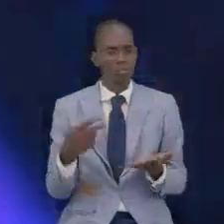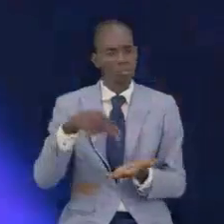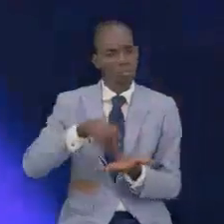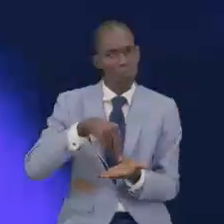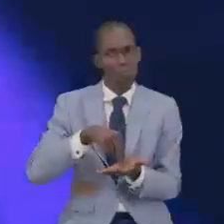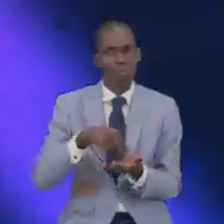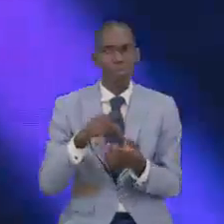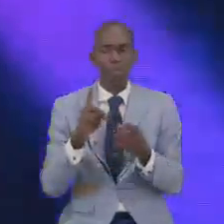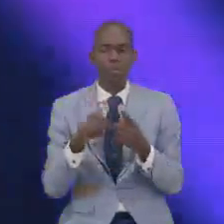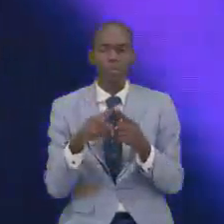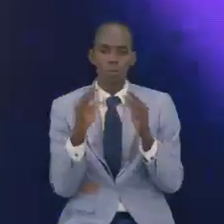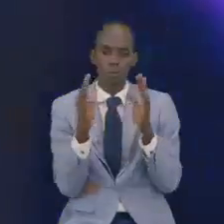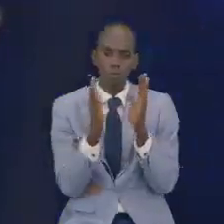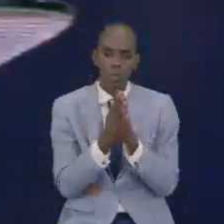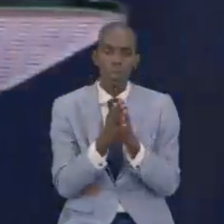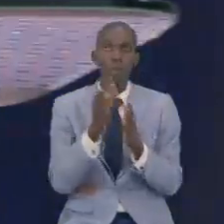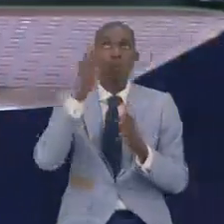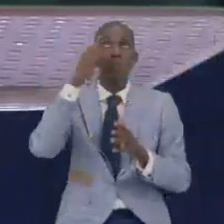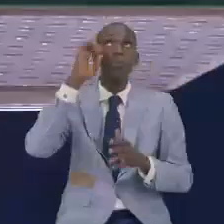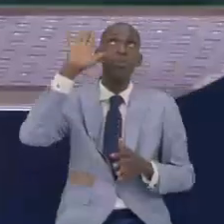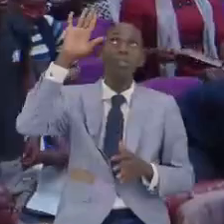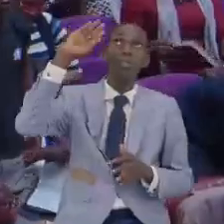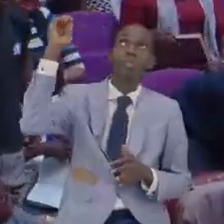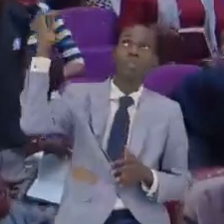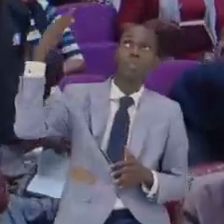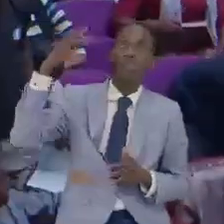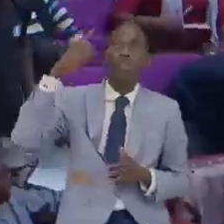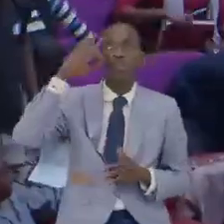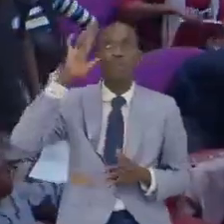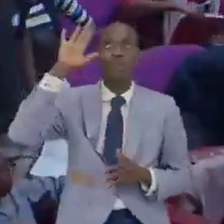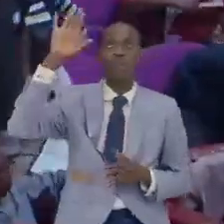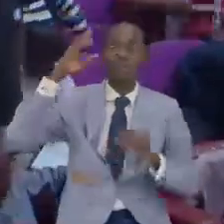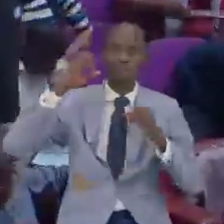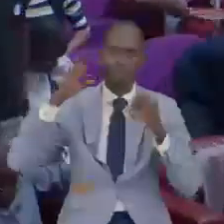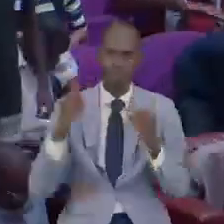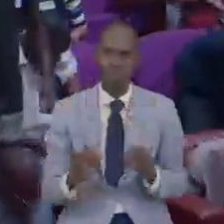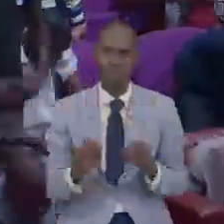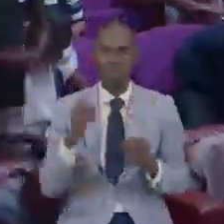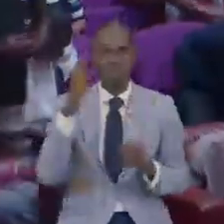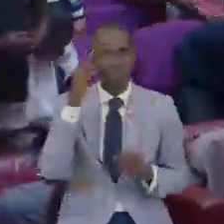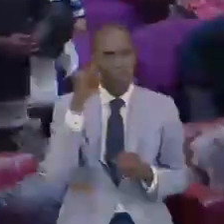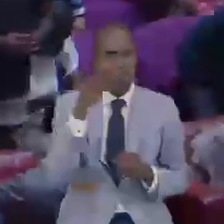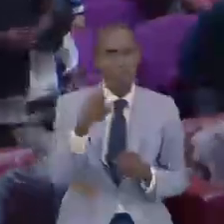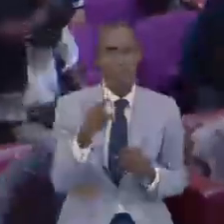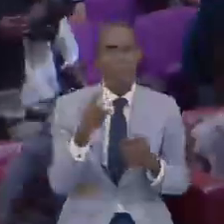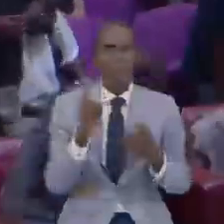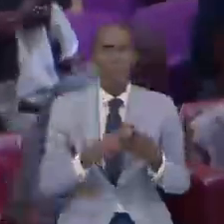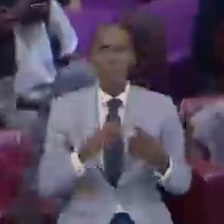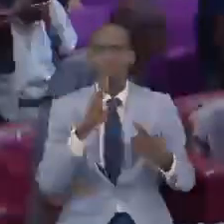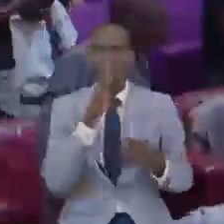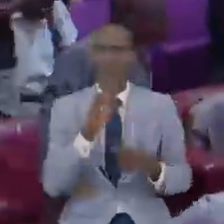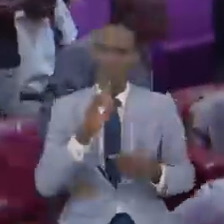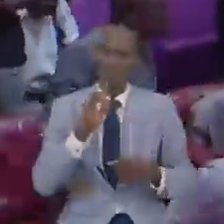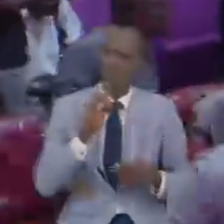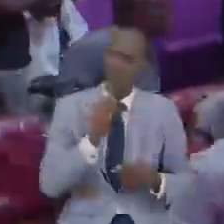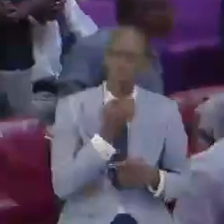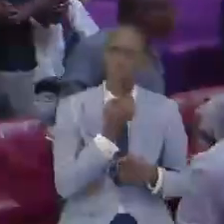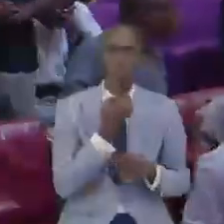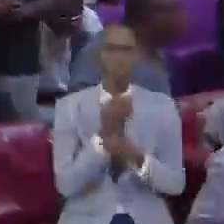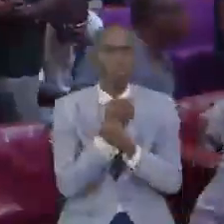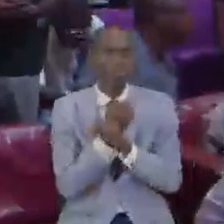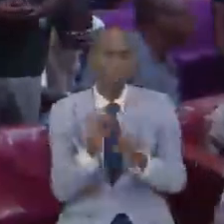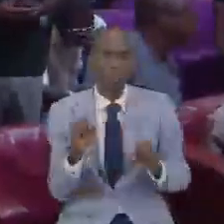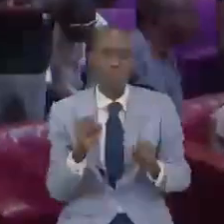the grace of God and for the strength of the Lord, that you'll be a sincere soul, a saved soul, a sanctified soul,